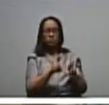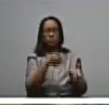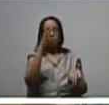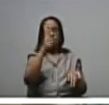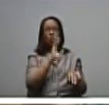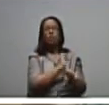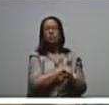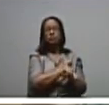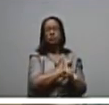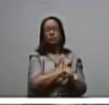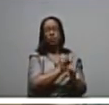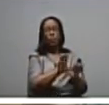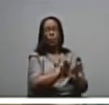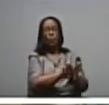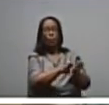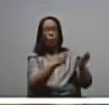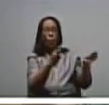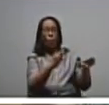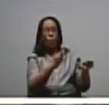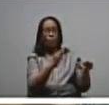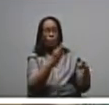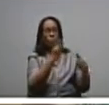We have to do a bit.